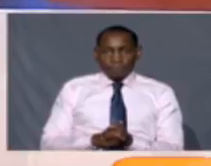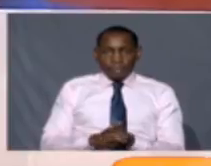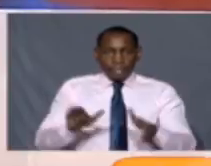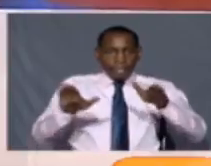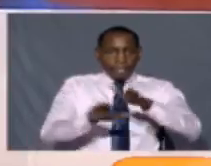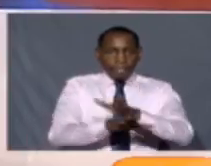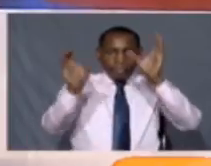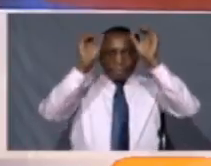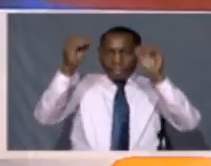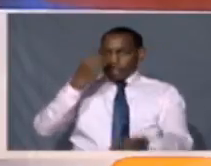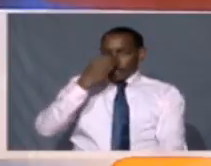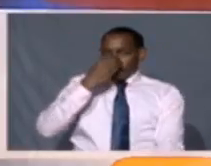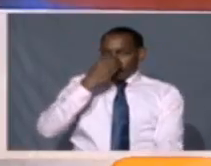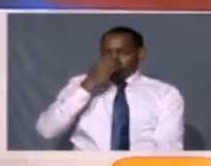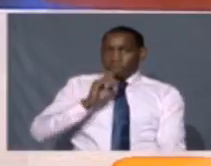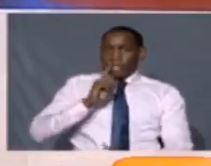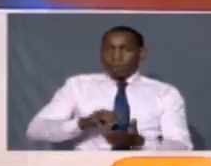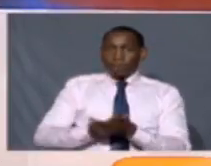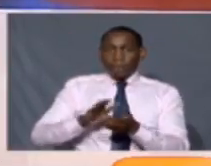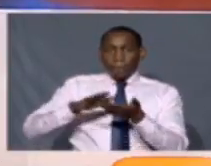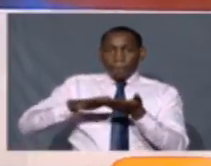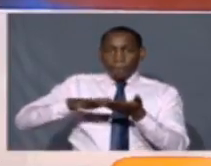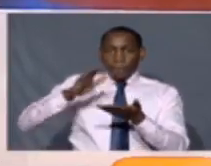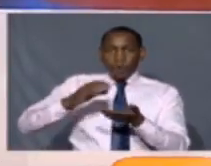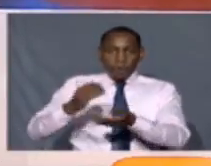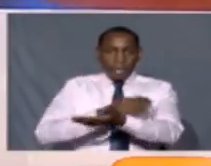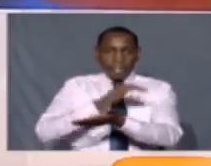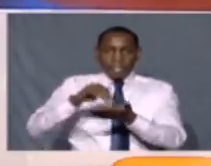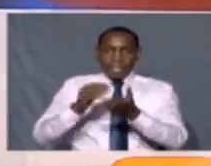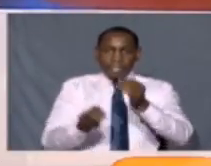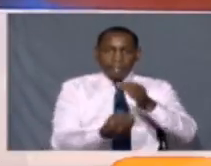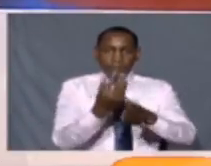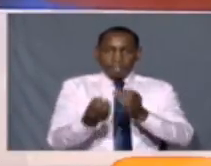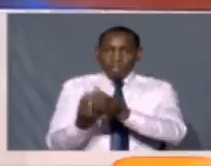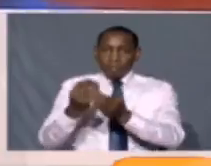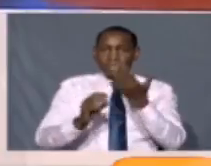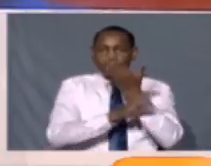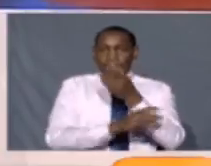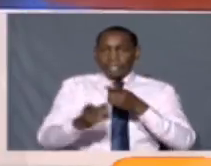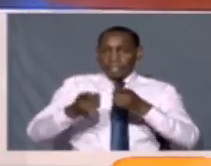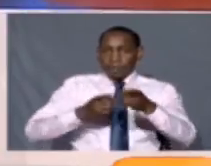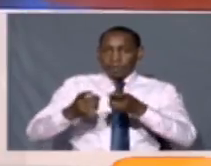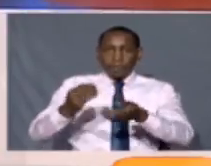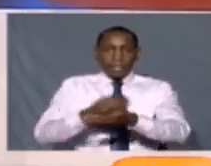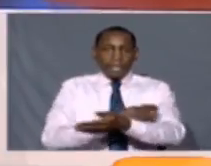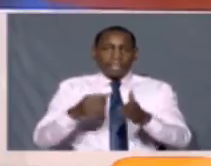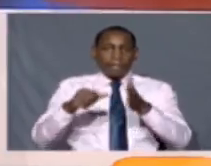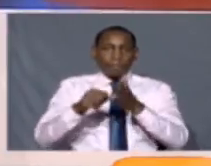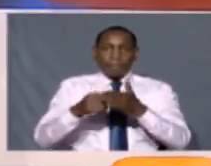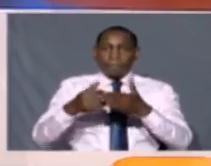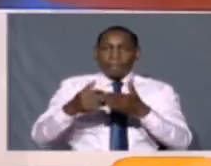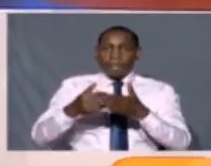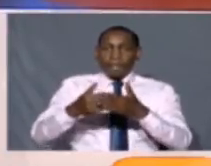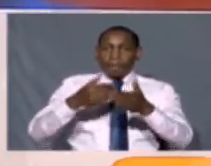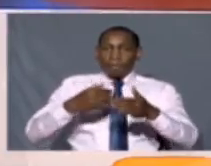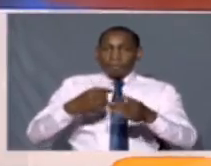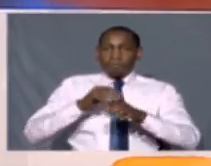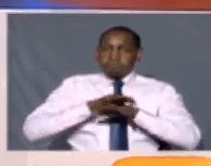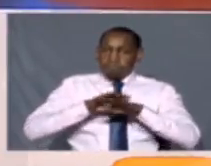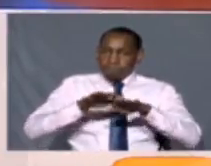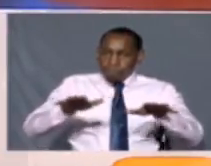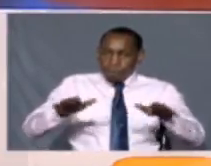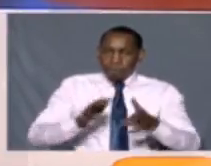Deputy President William Ruto says more cancer centers will be put up in the country to contain the cancer scourge before it gets out of